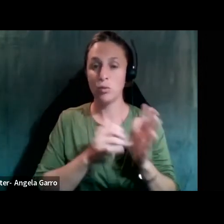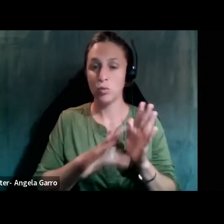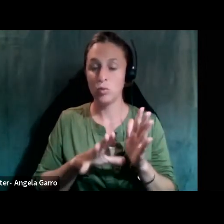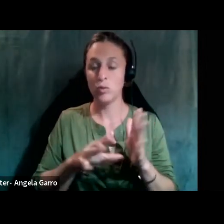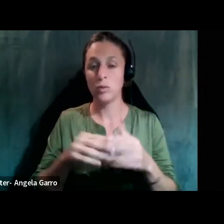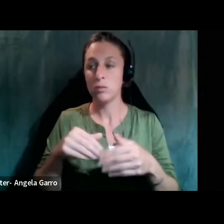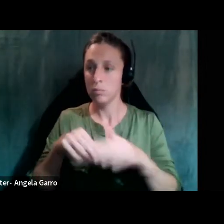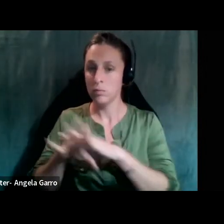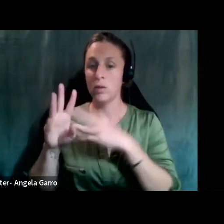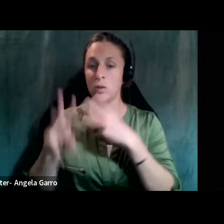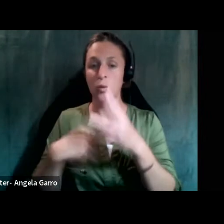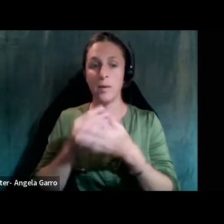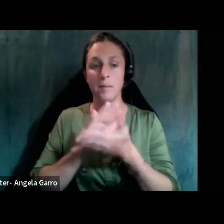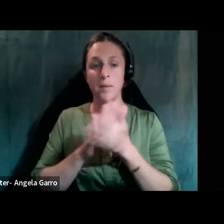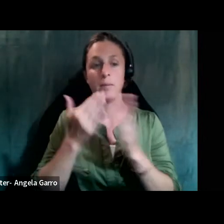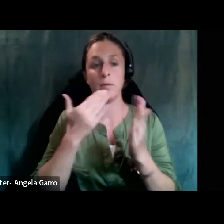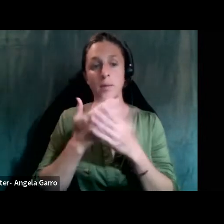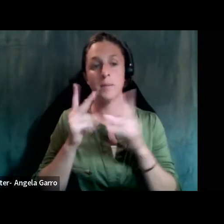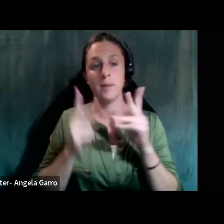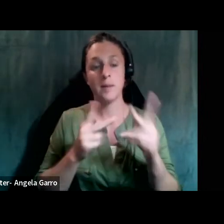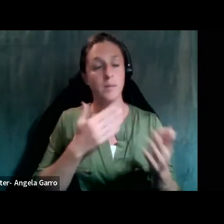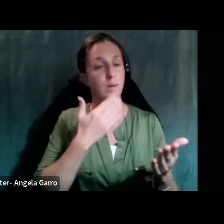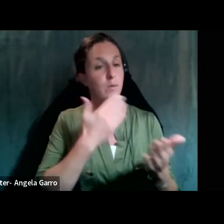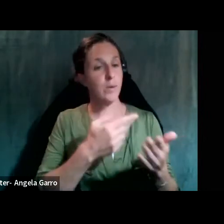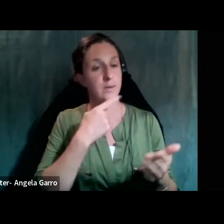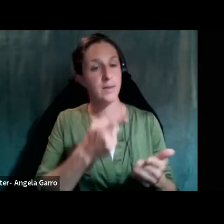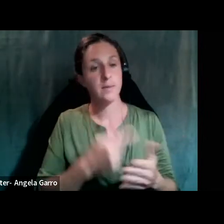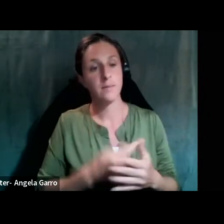people. Well said.